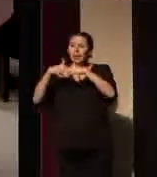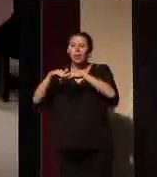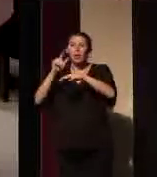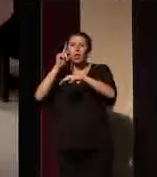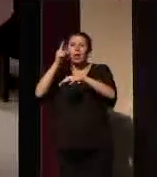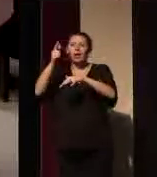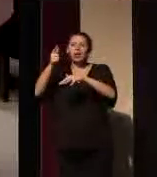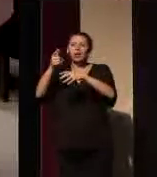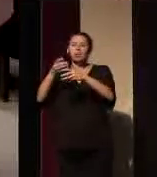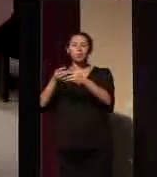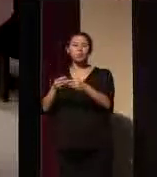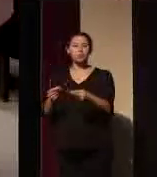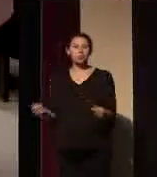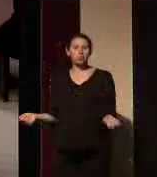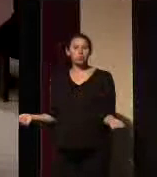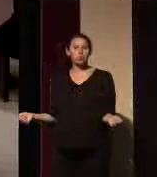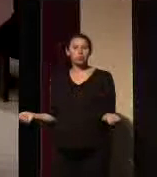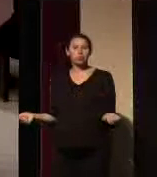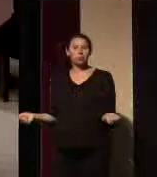until it happens again.